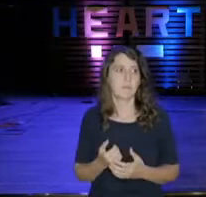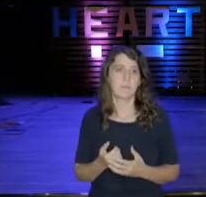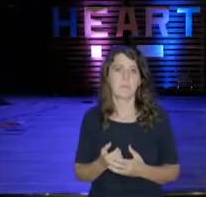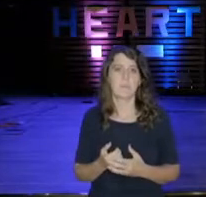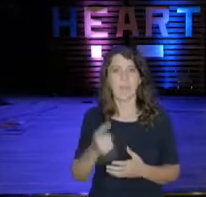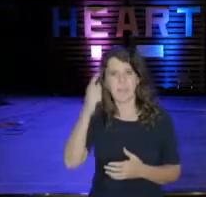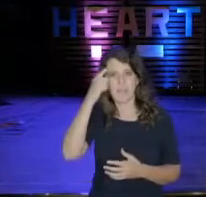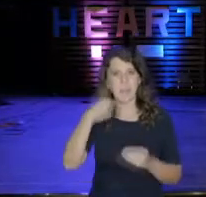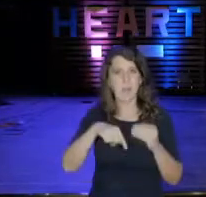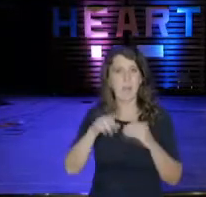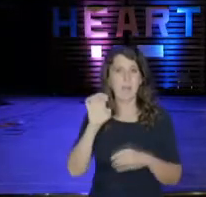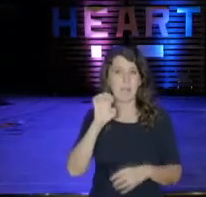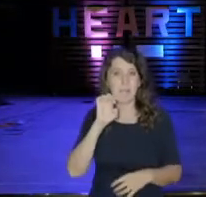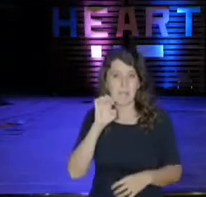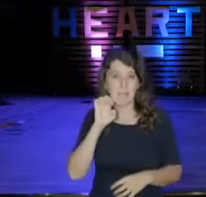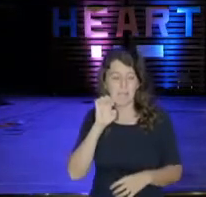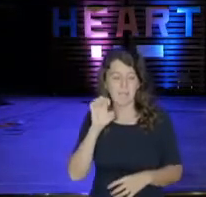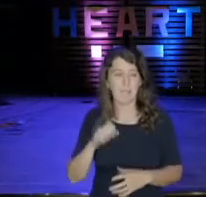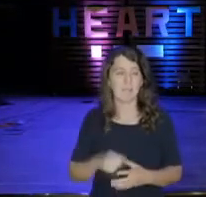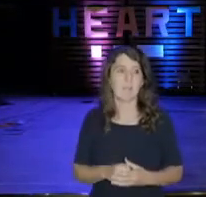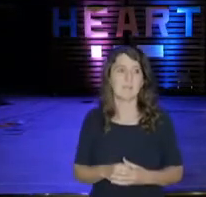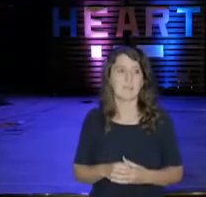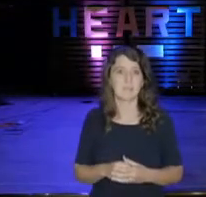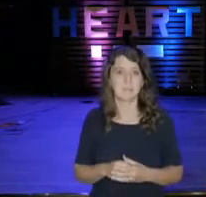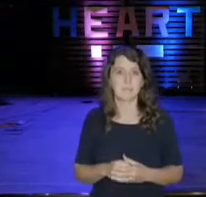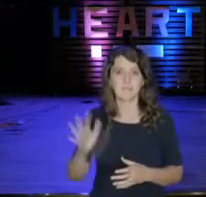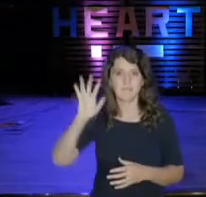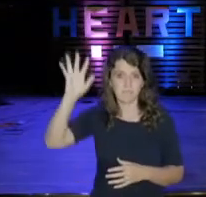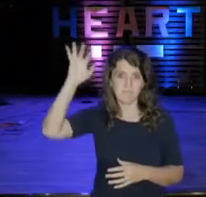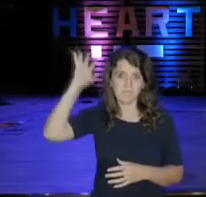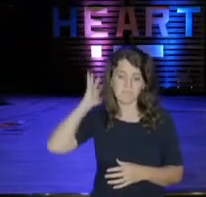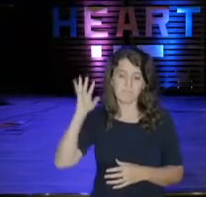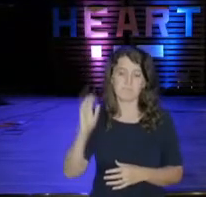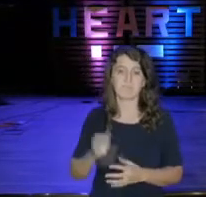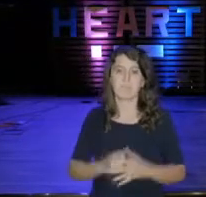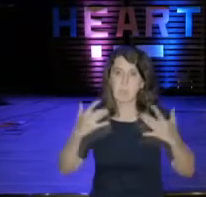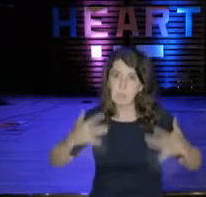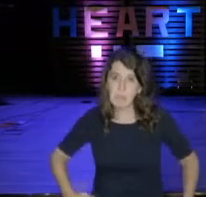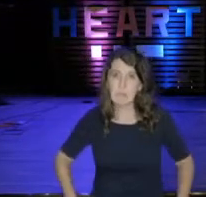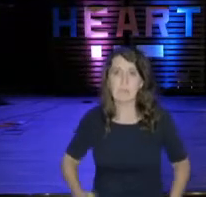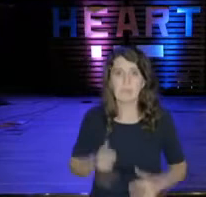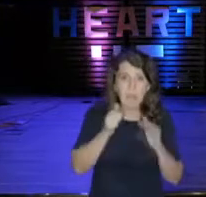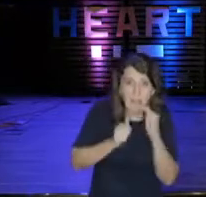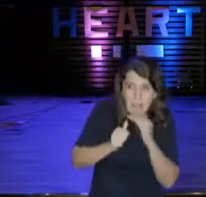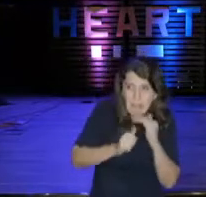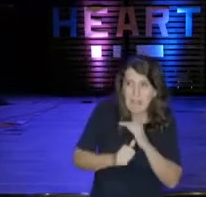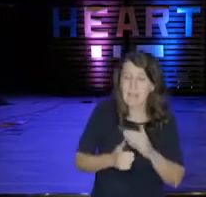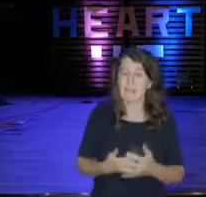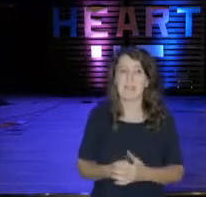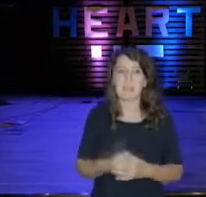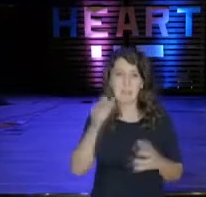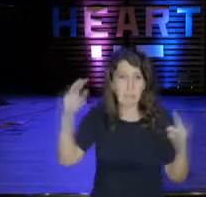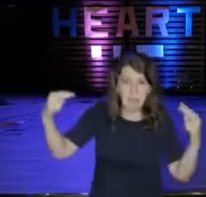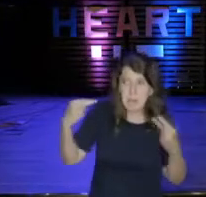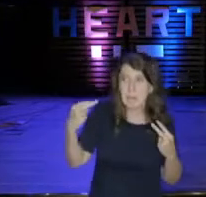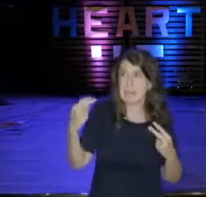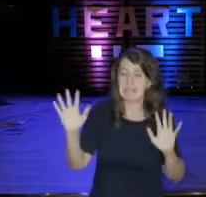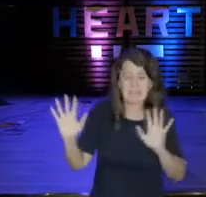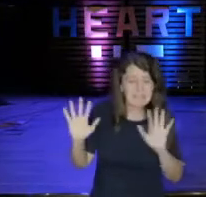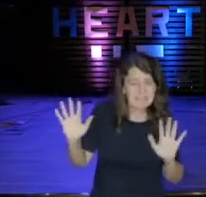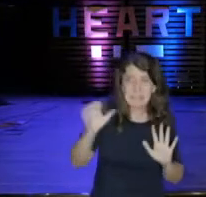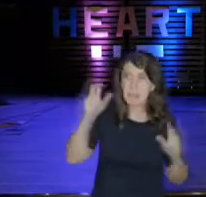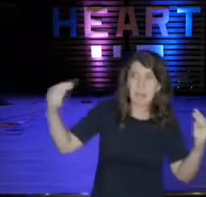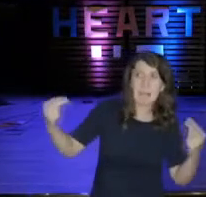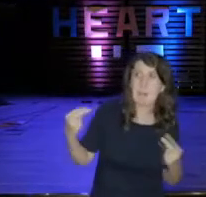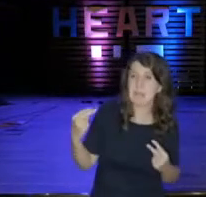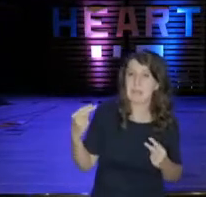of Eve in the garden, naked, hiding. Don't look at me. Don't look at me, God.